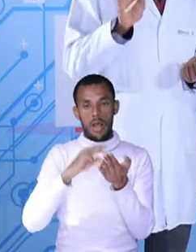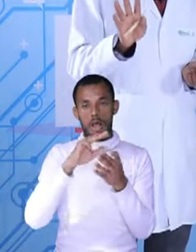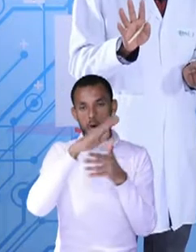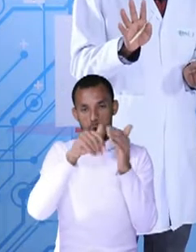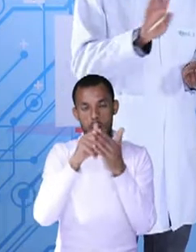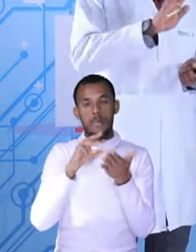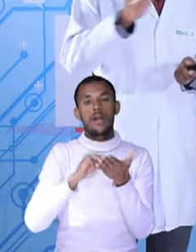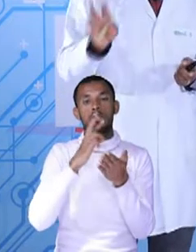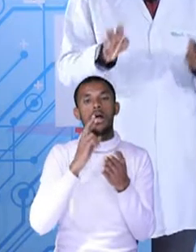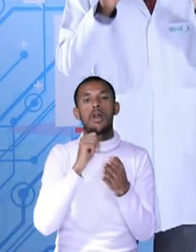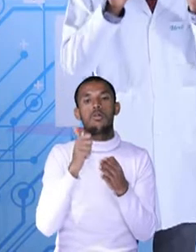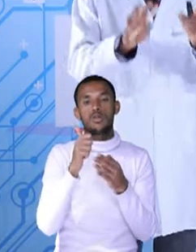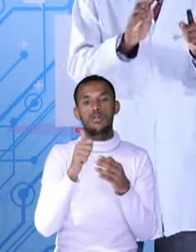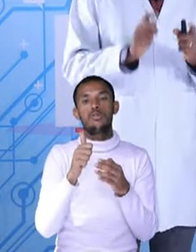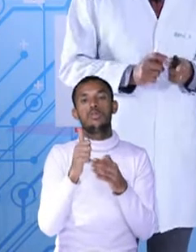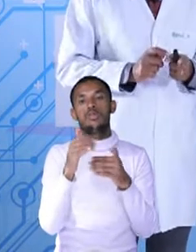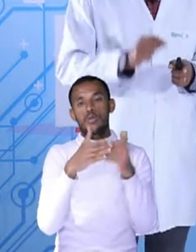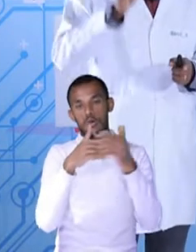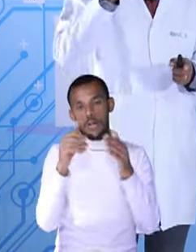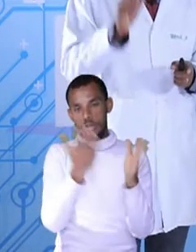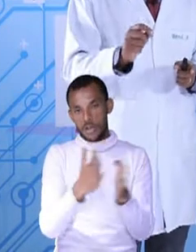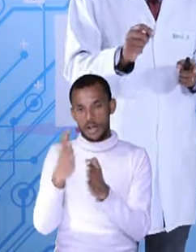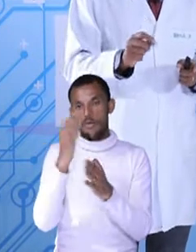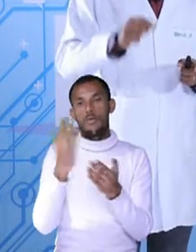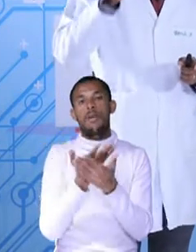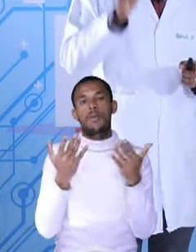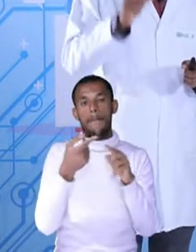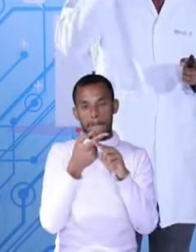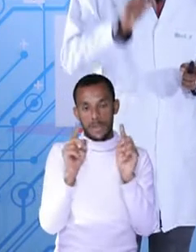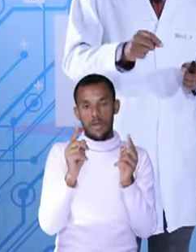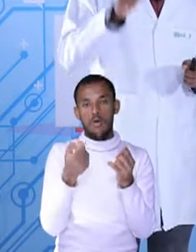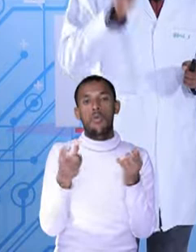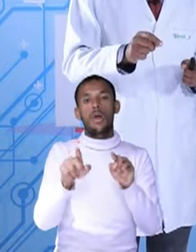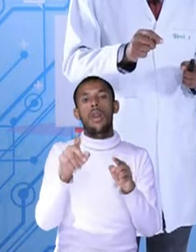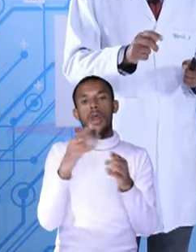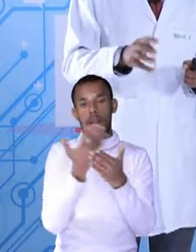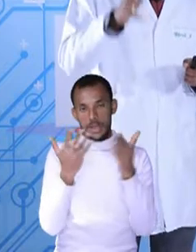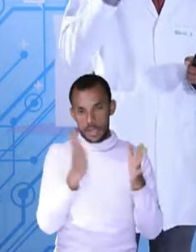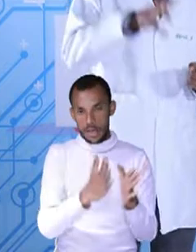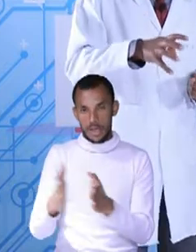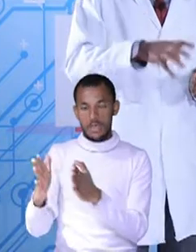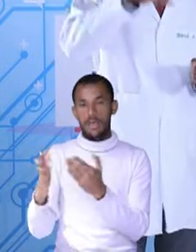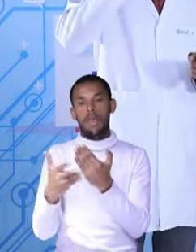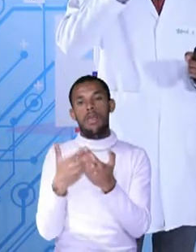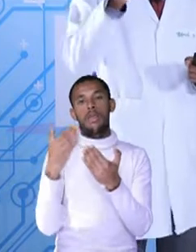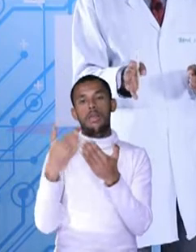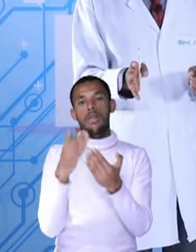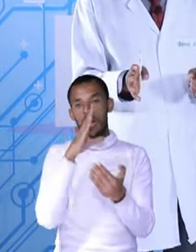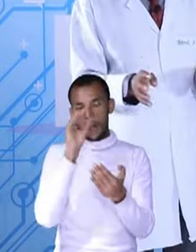All minerals are not suitable for the extractions of the element. But when elements extracted easily